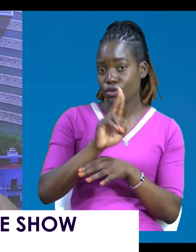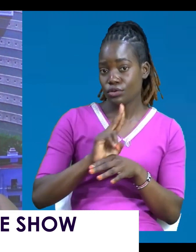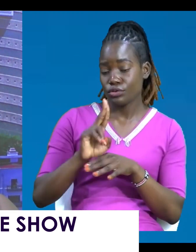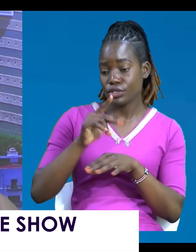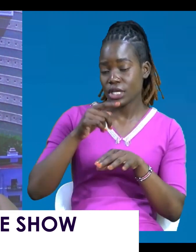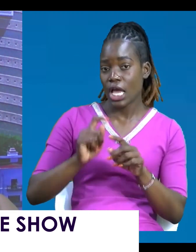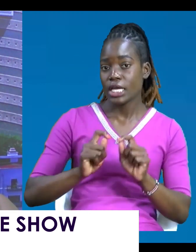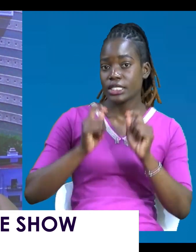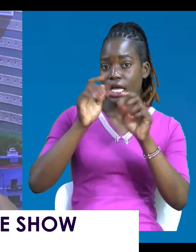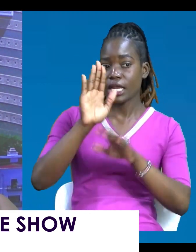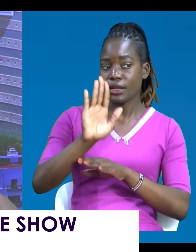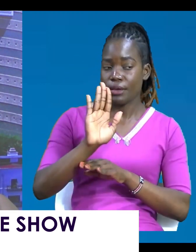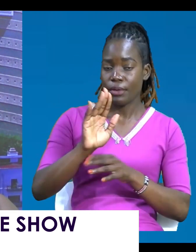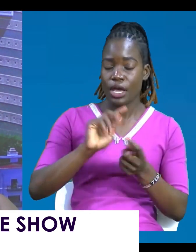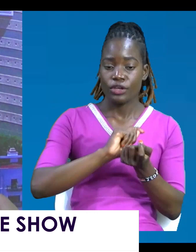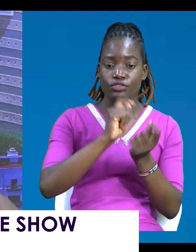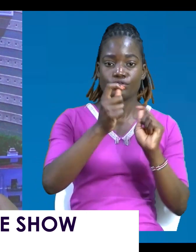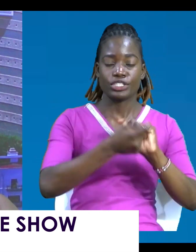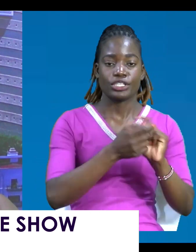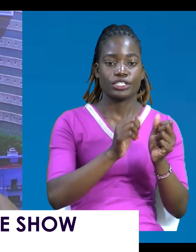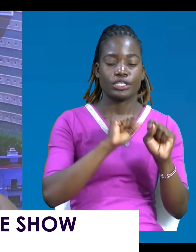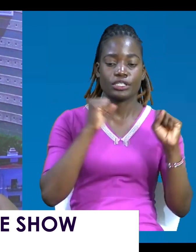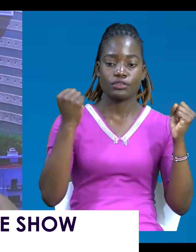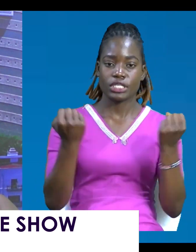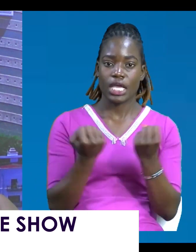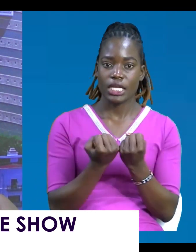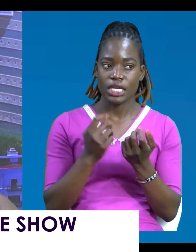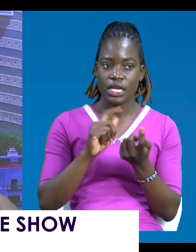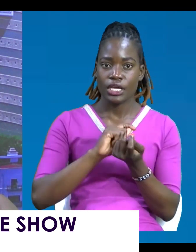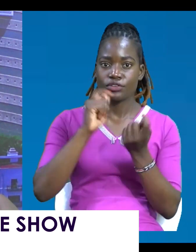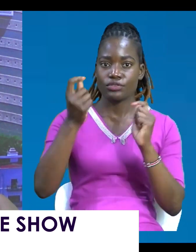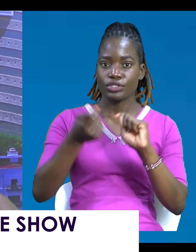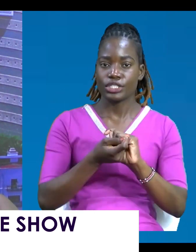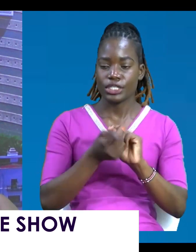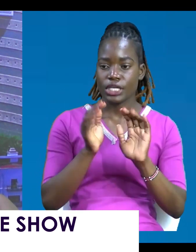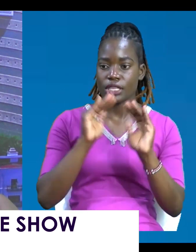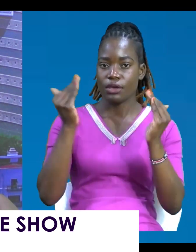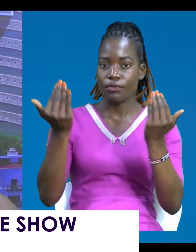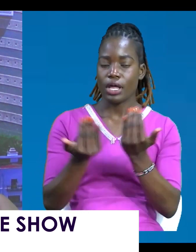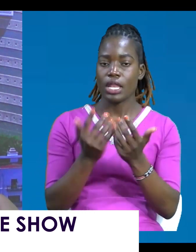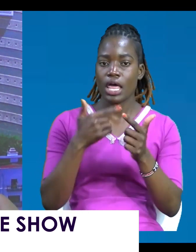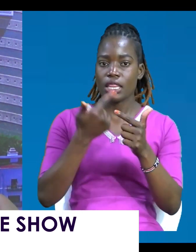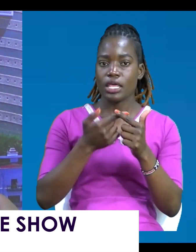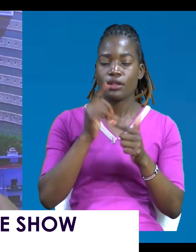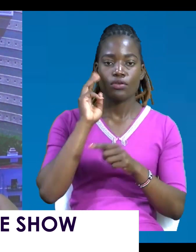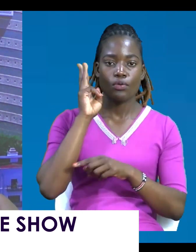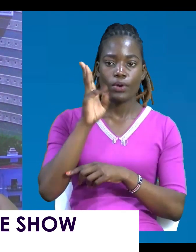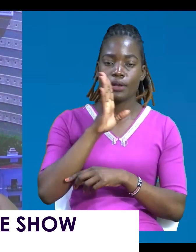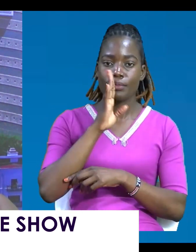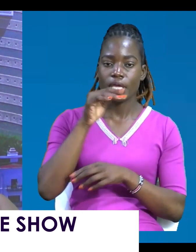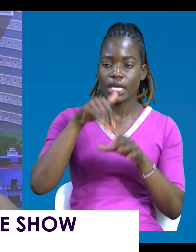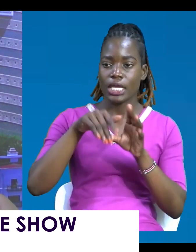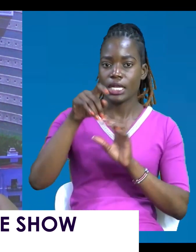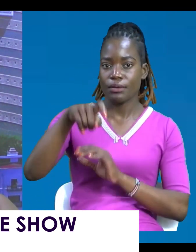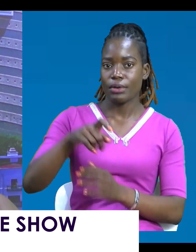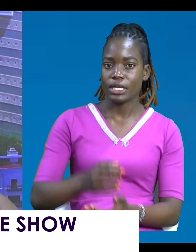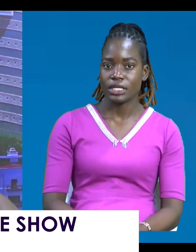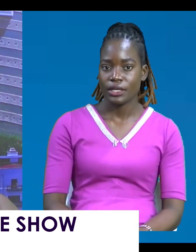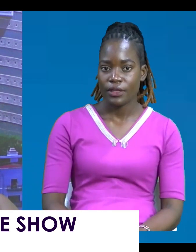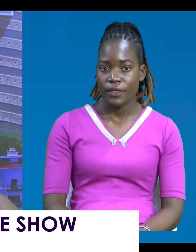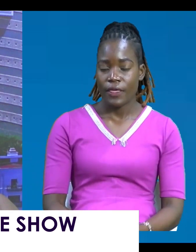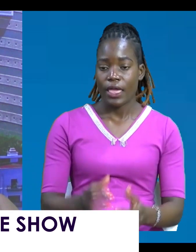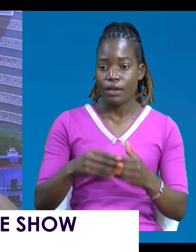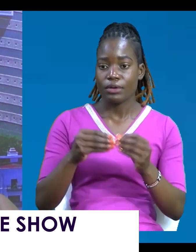your talents to change the society, to change the world, you will be in demand.